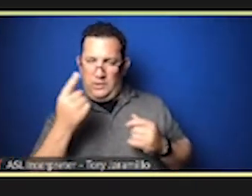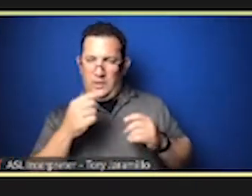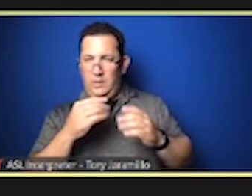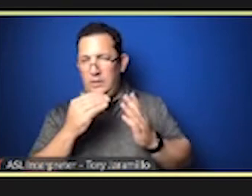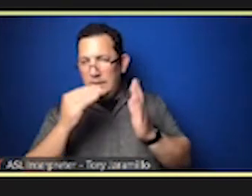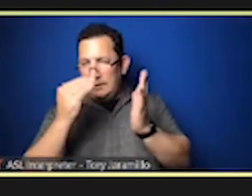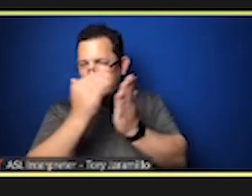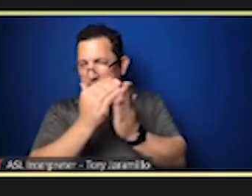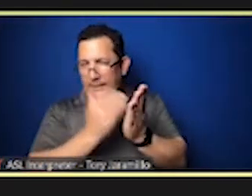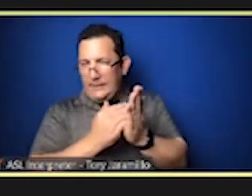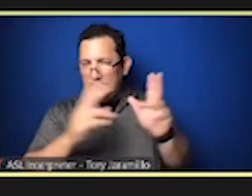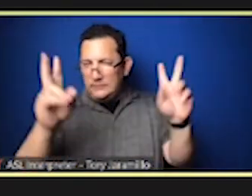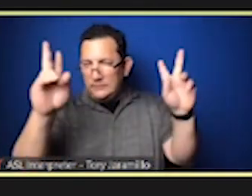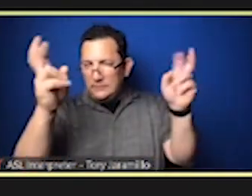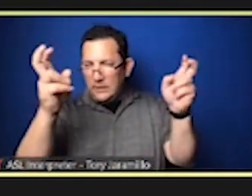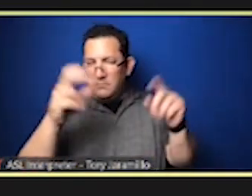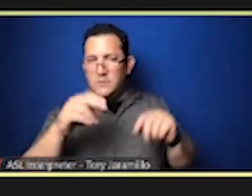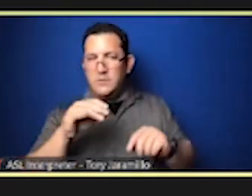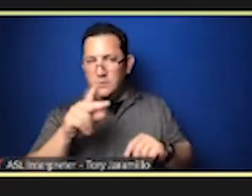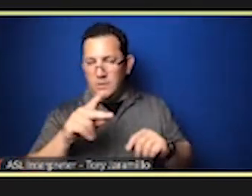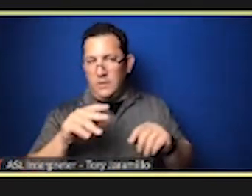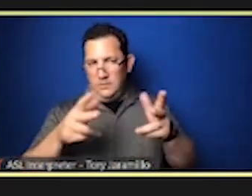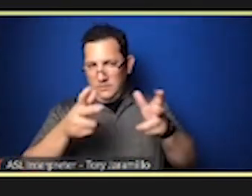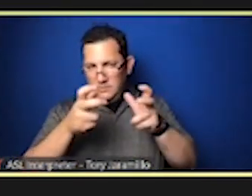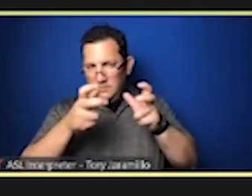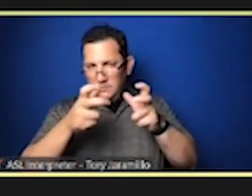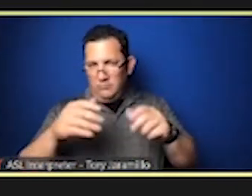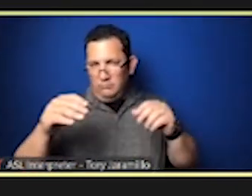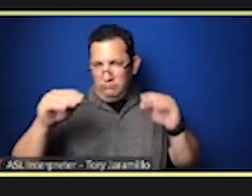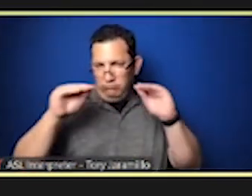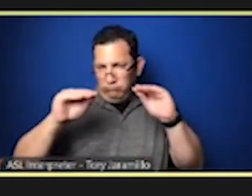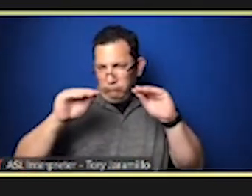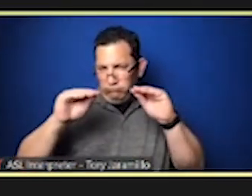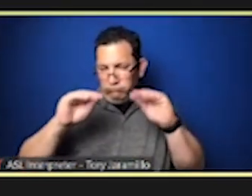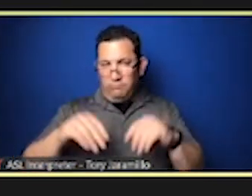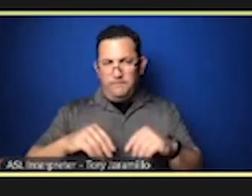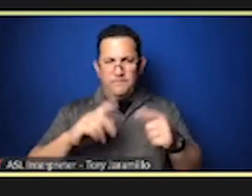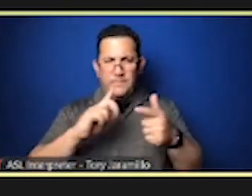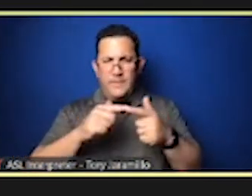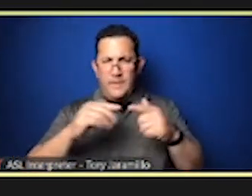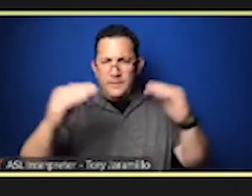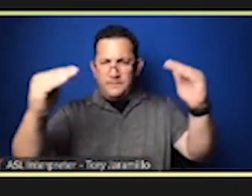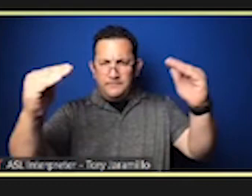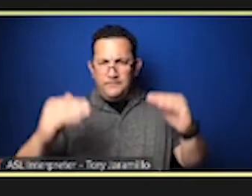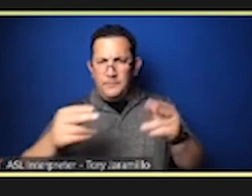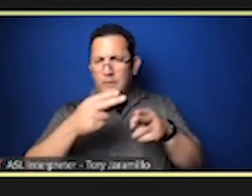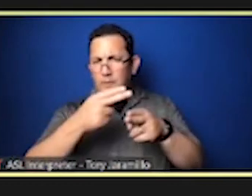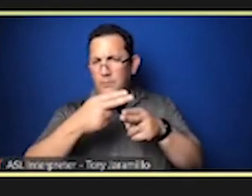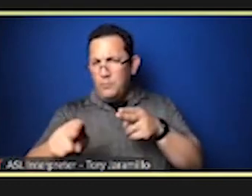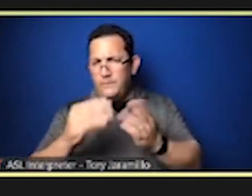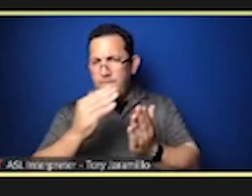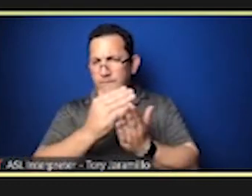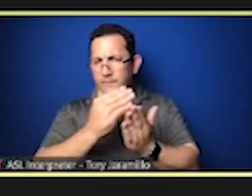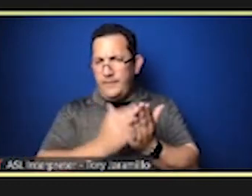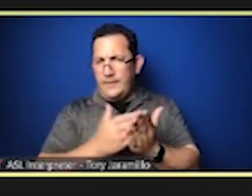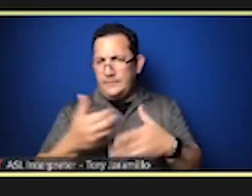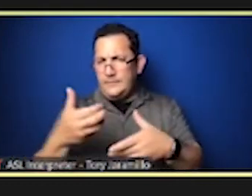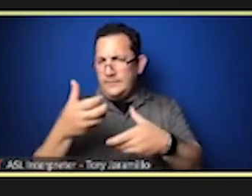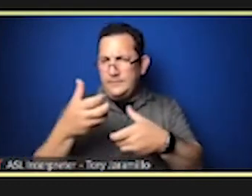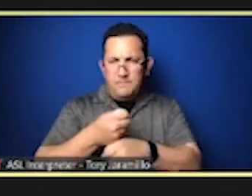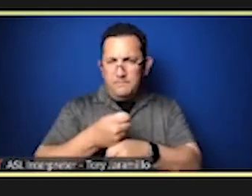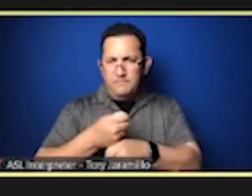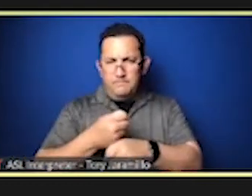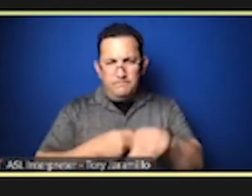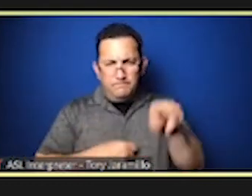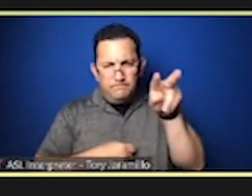Once they complete the direct instruction, students will again go back to the brief lesson summary